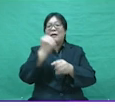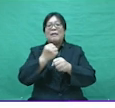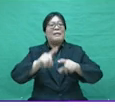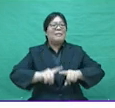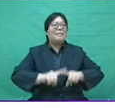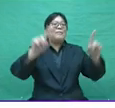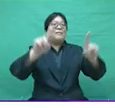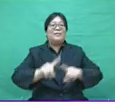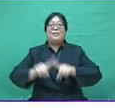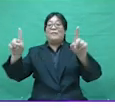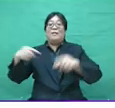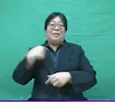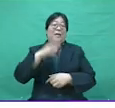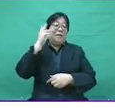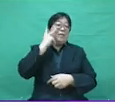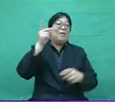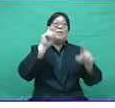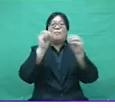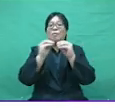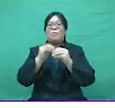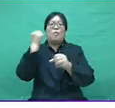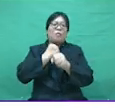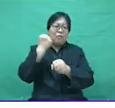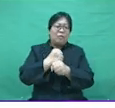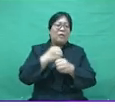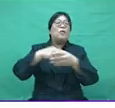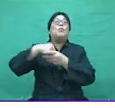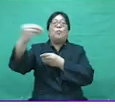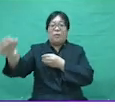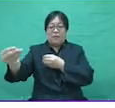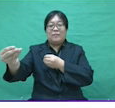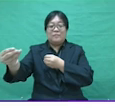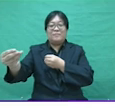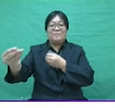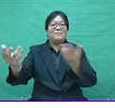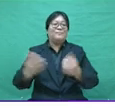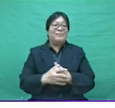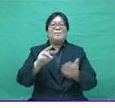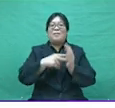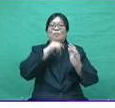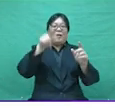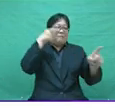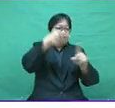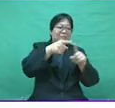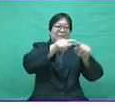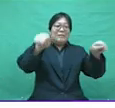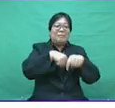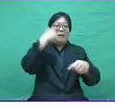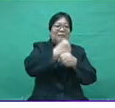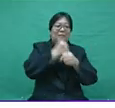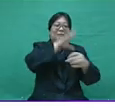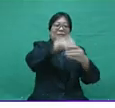is different. We will see more work outside of the typical